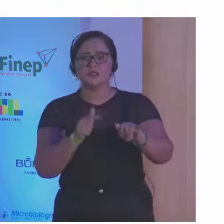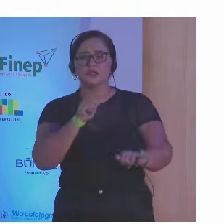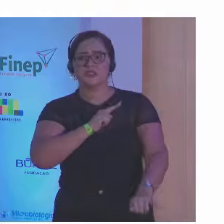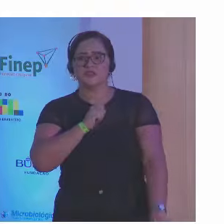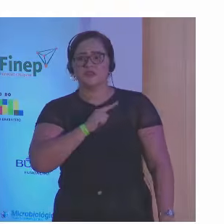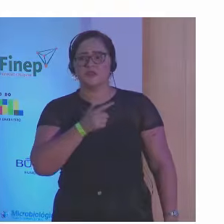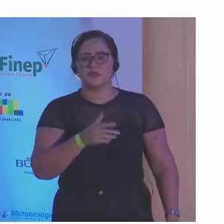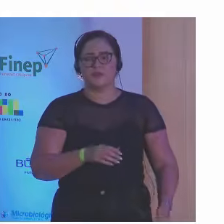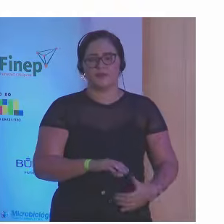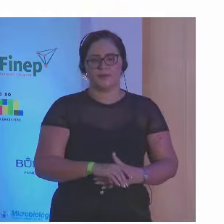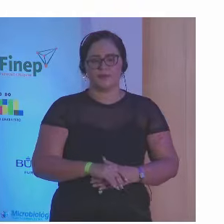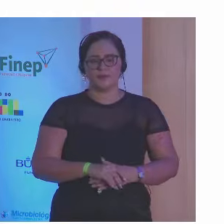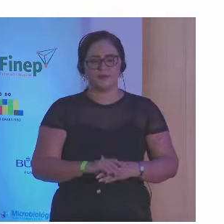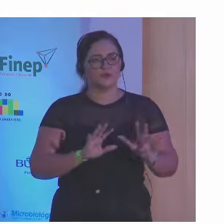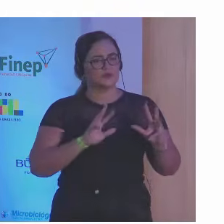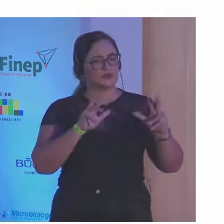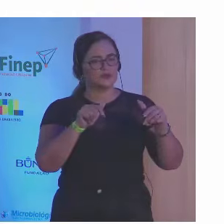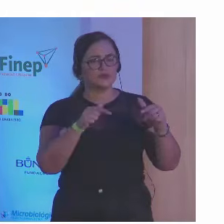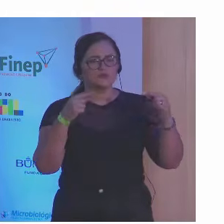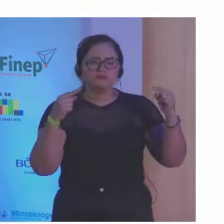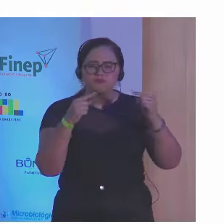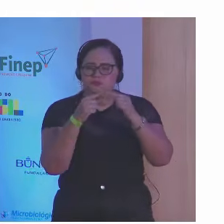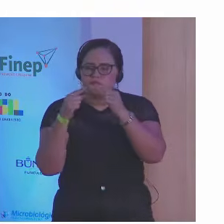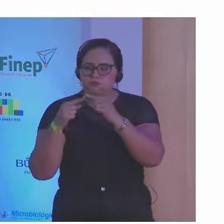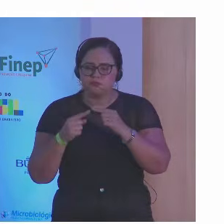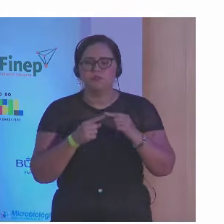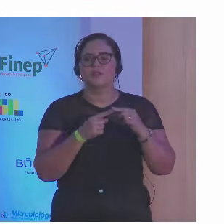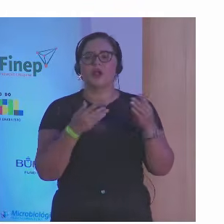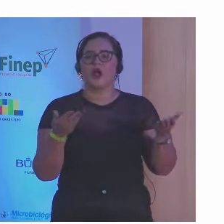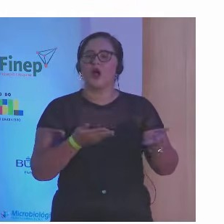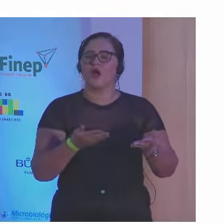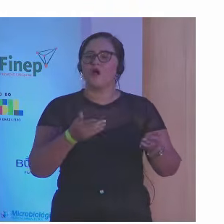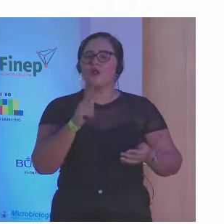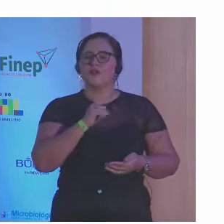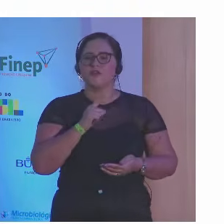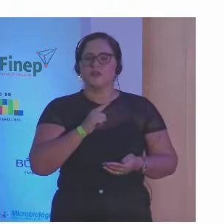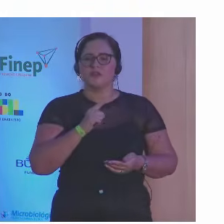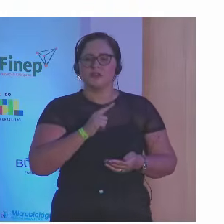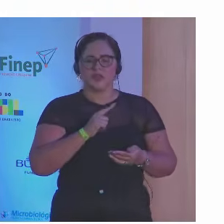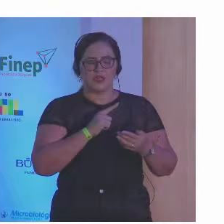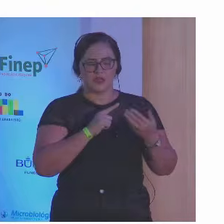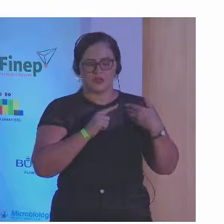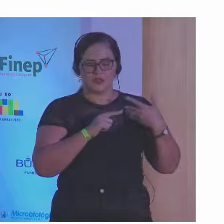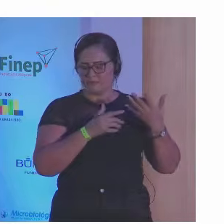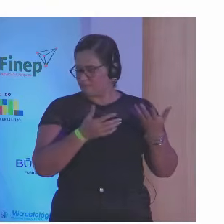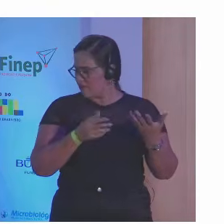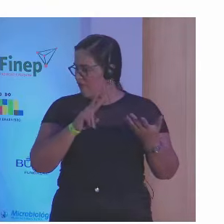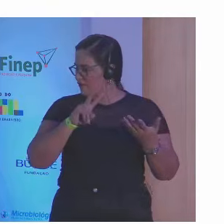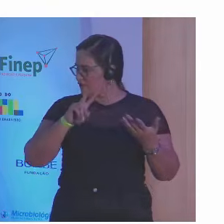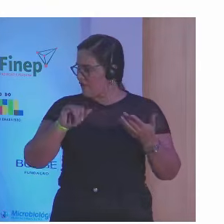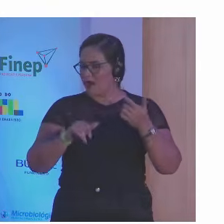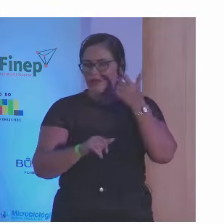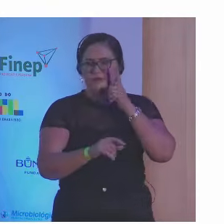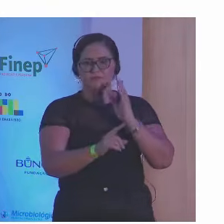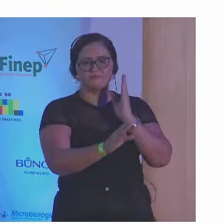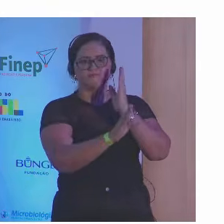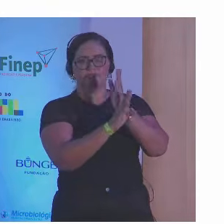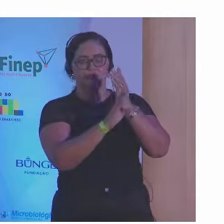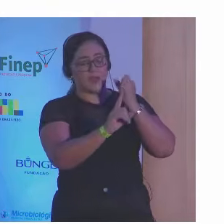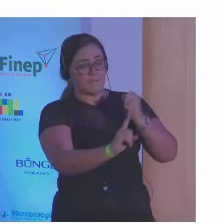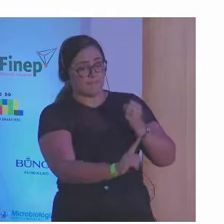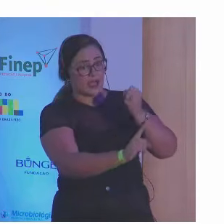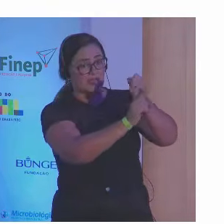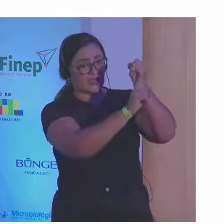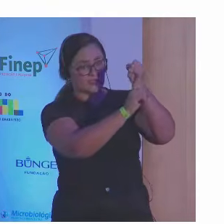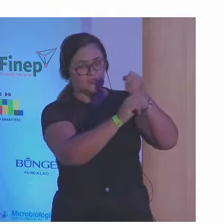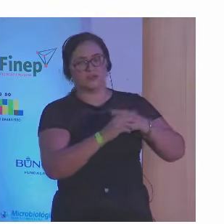aligned, now you have this discipline that is reaching something that is really impactful. So this is what I'm